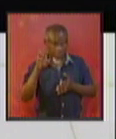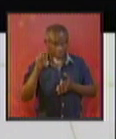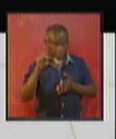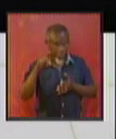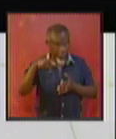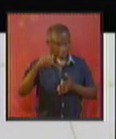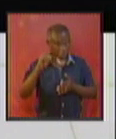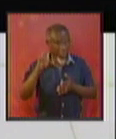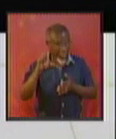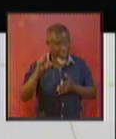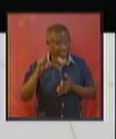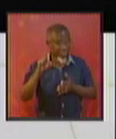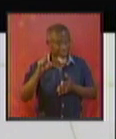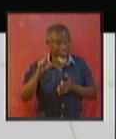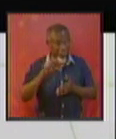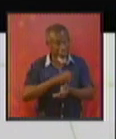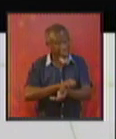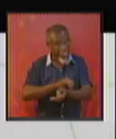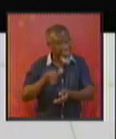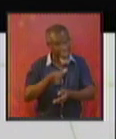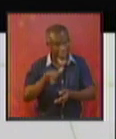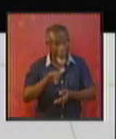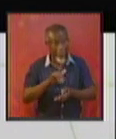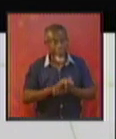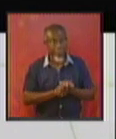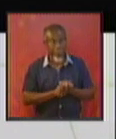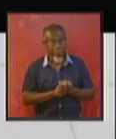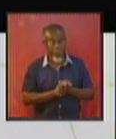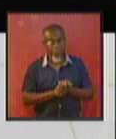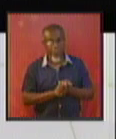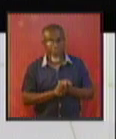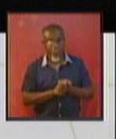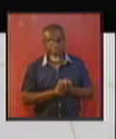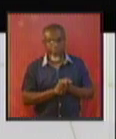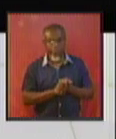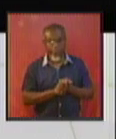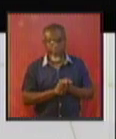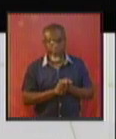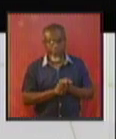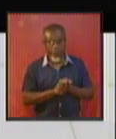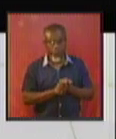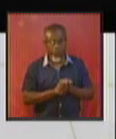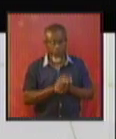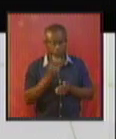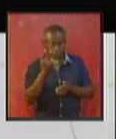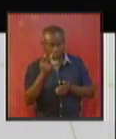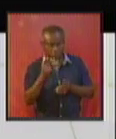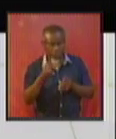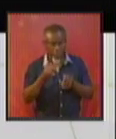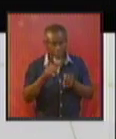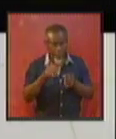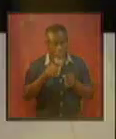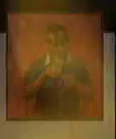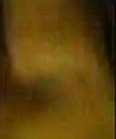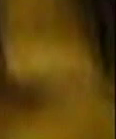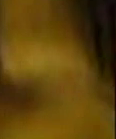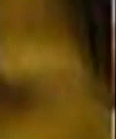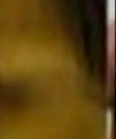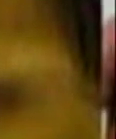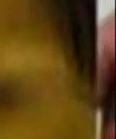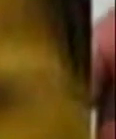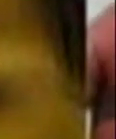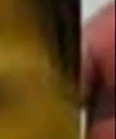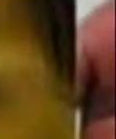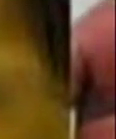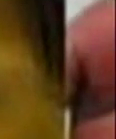toes. So you might have it where the vessels there get some clots, and you have it where you see little spots in the toes and the fingers. Dr.